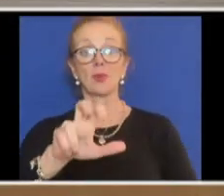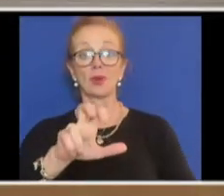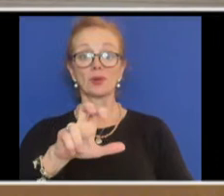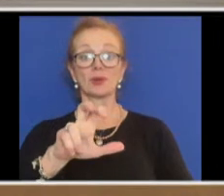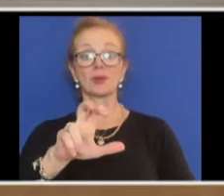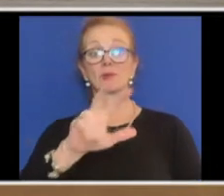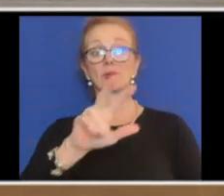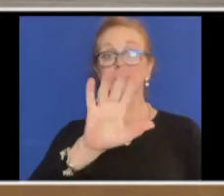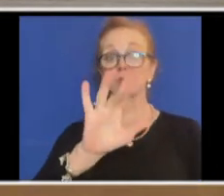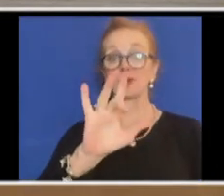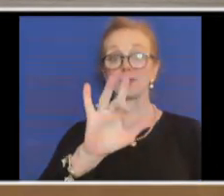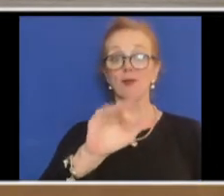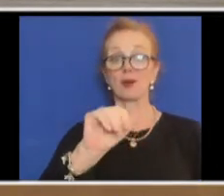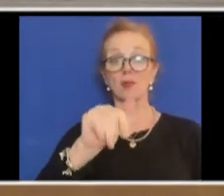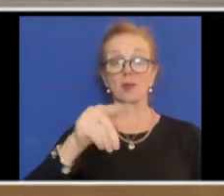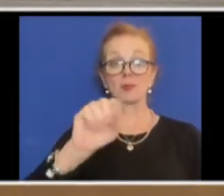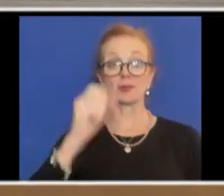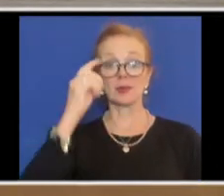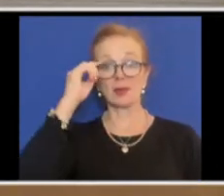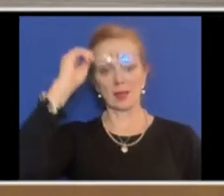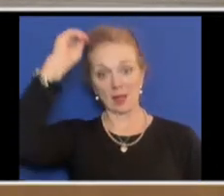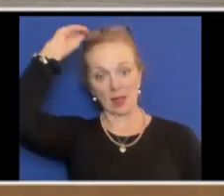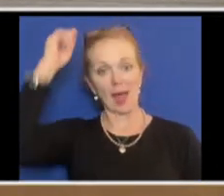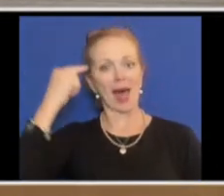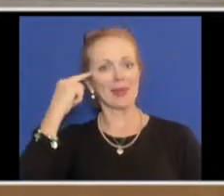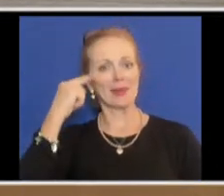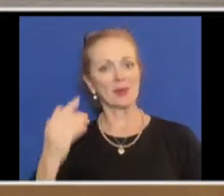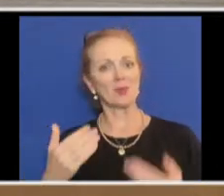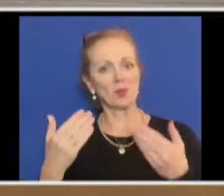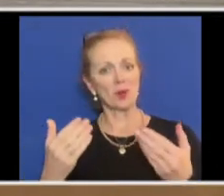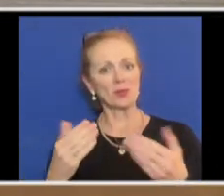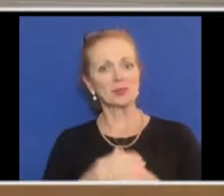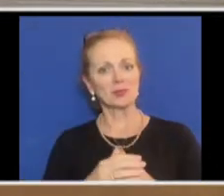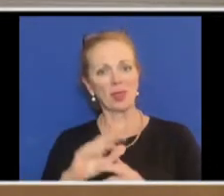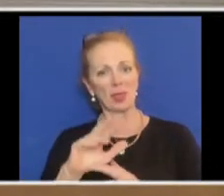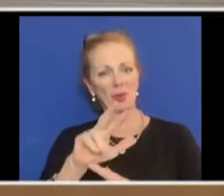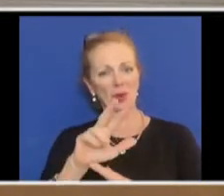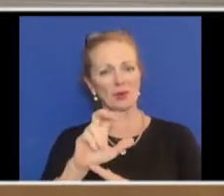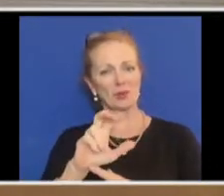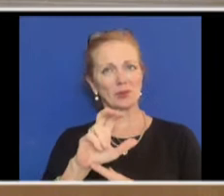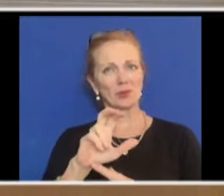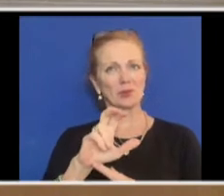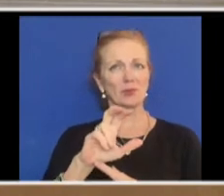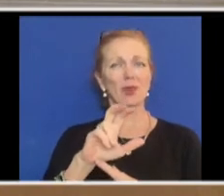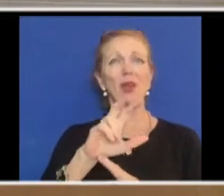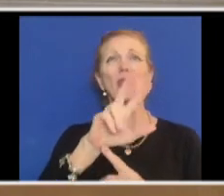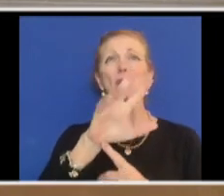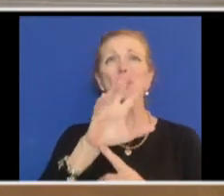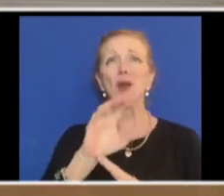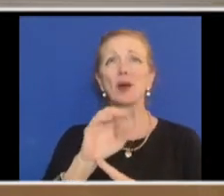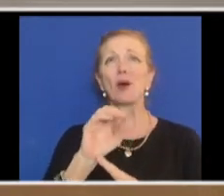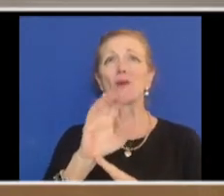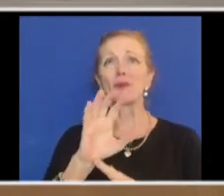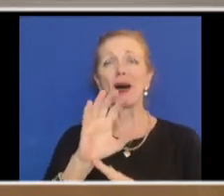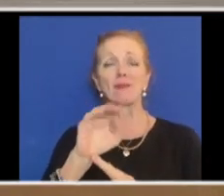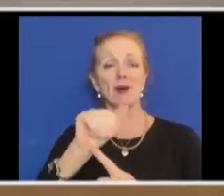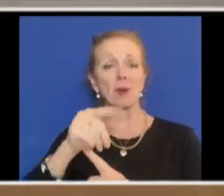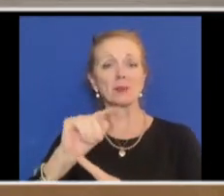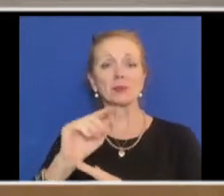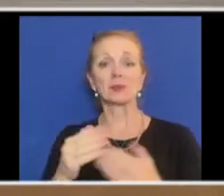325 Apartments I think they're proposing is it okay so let's just so 305 Apartments then generate that